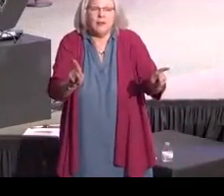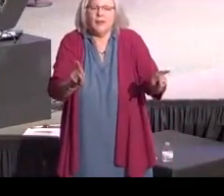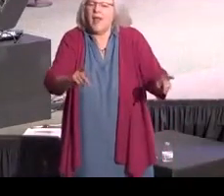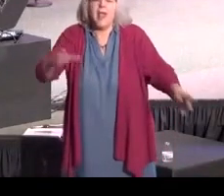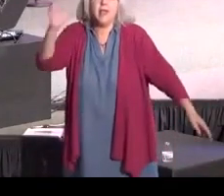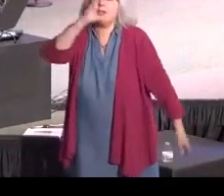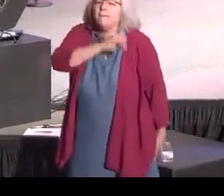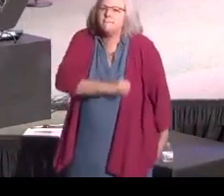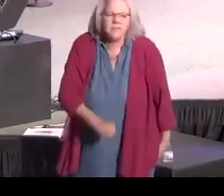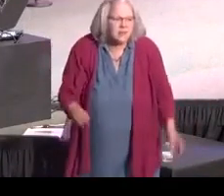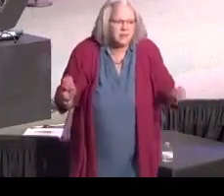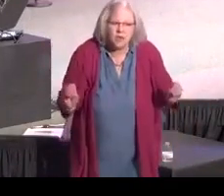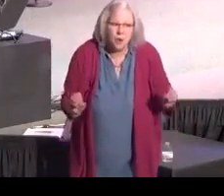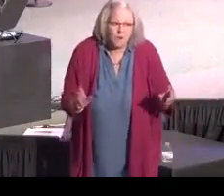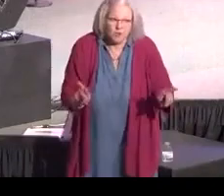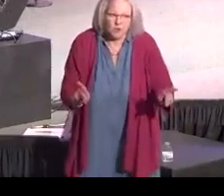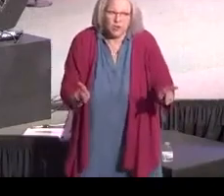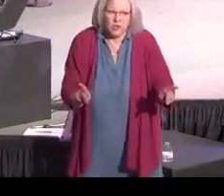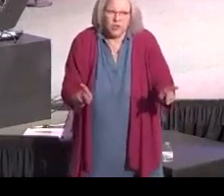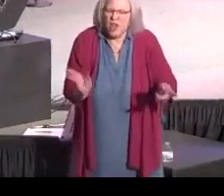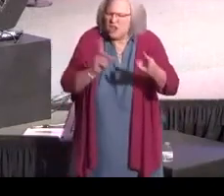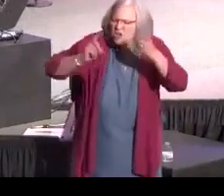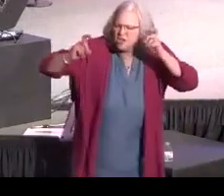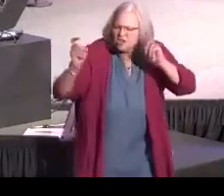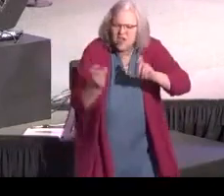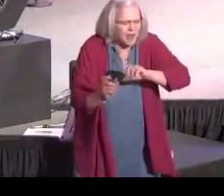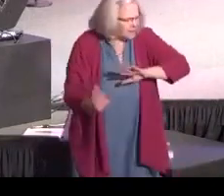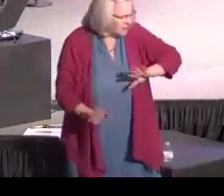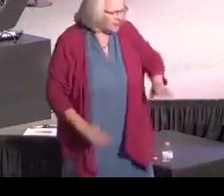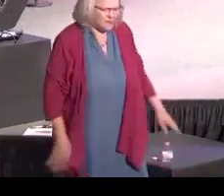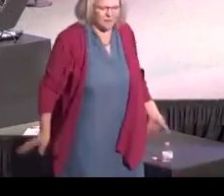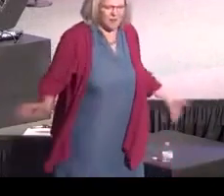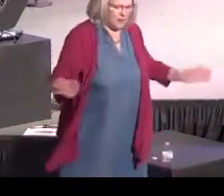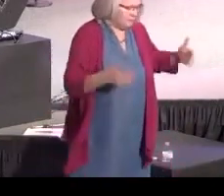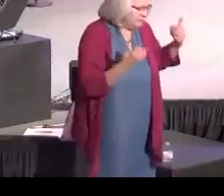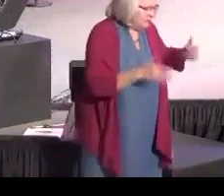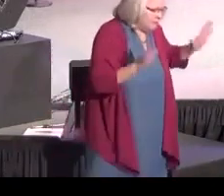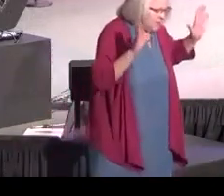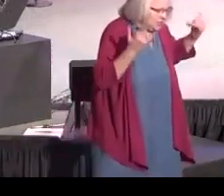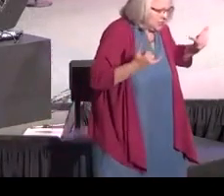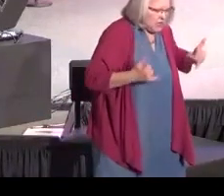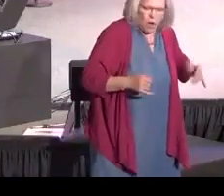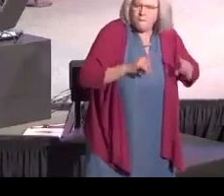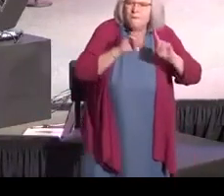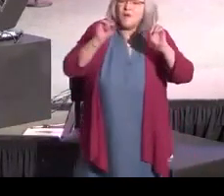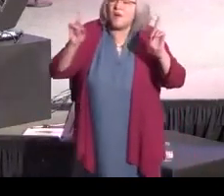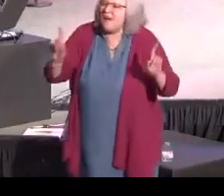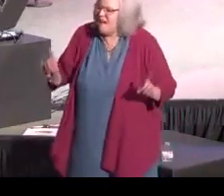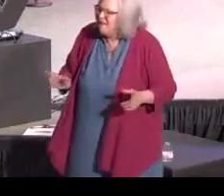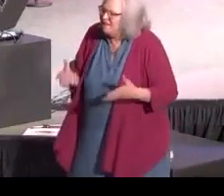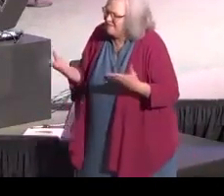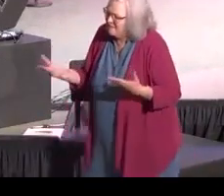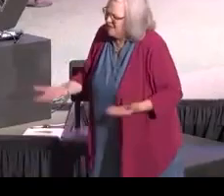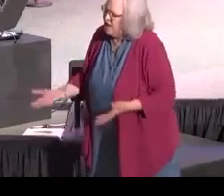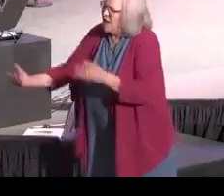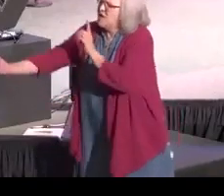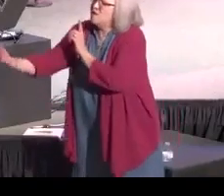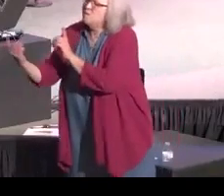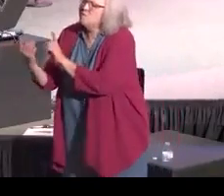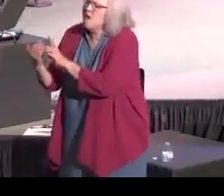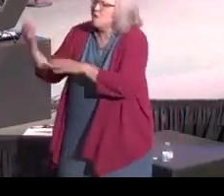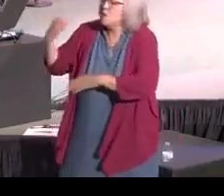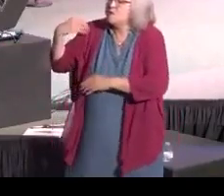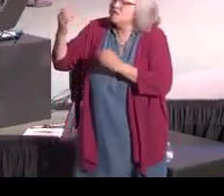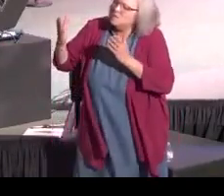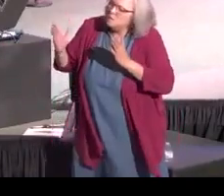have missed it. He could have turned back. He could have given up. But here comes the opportunity, and it has to